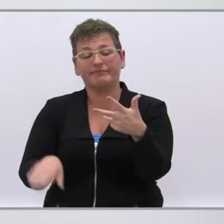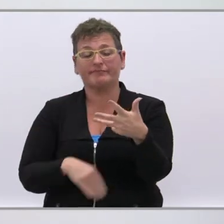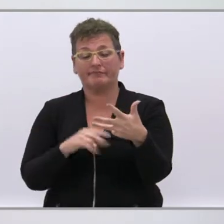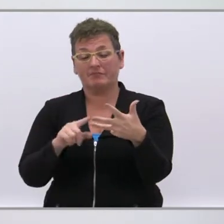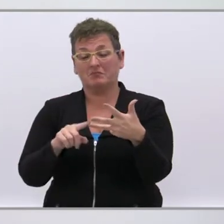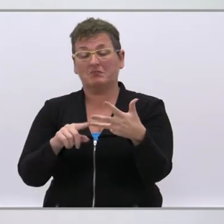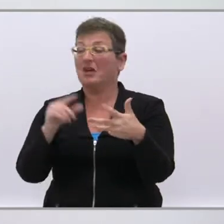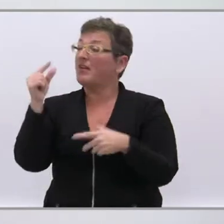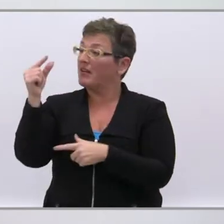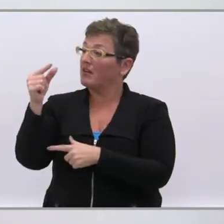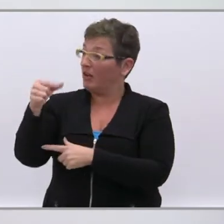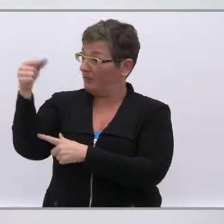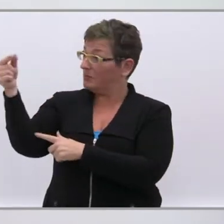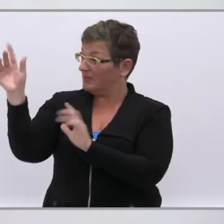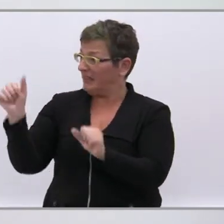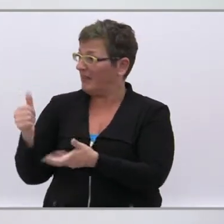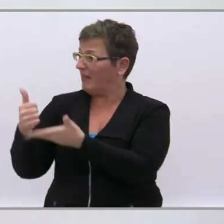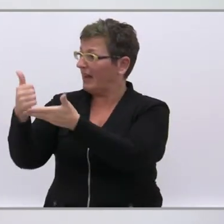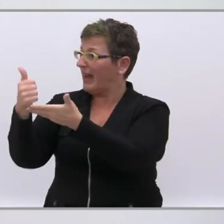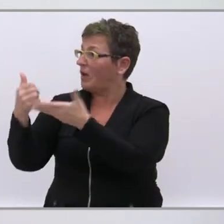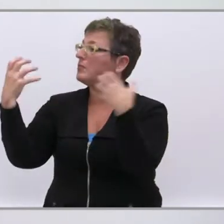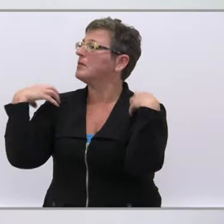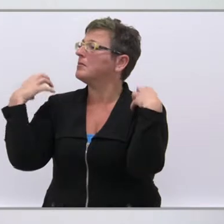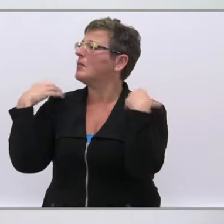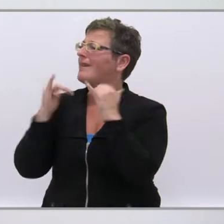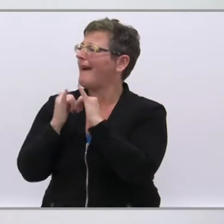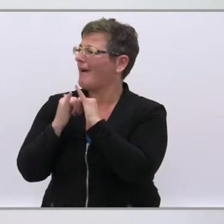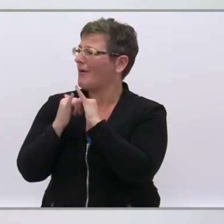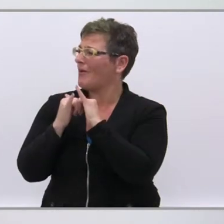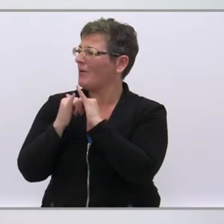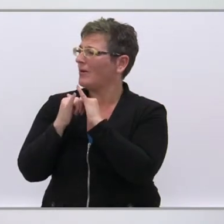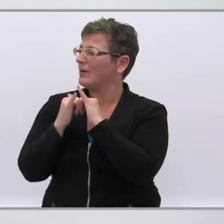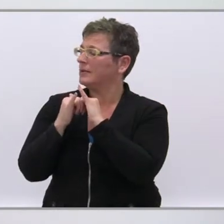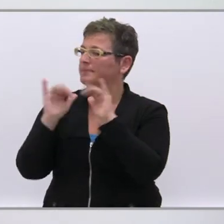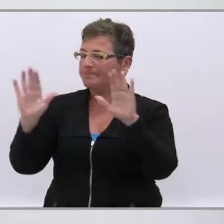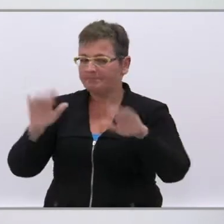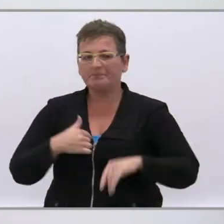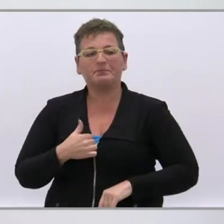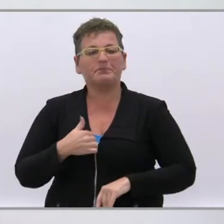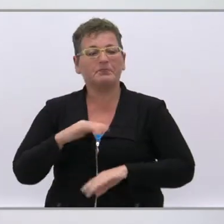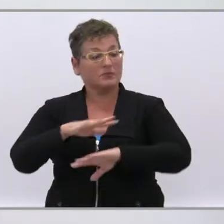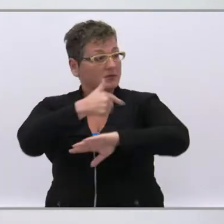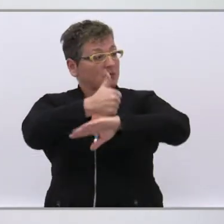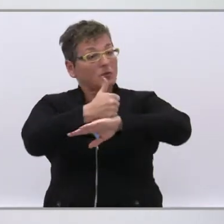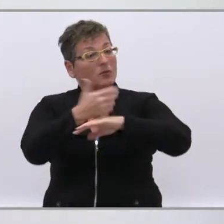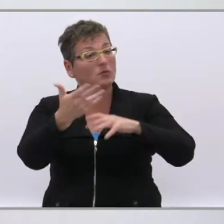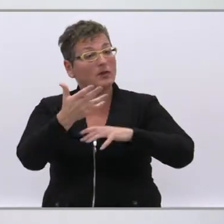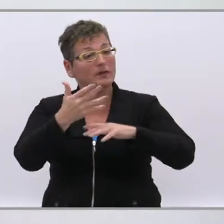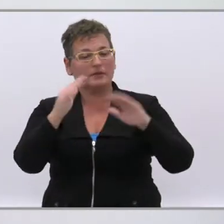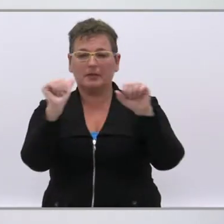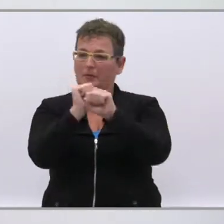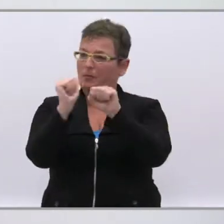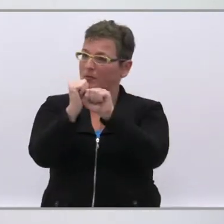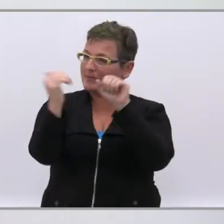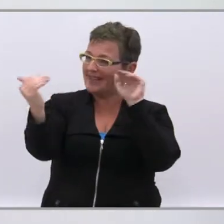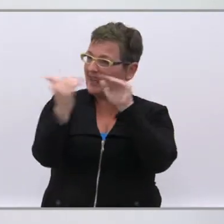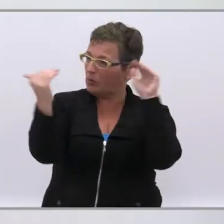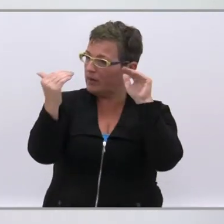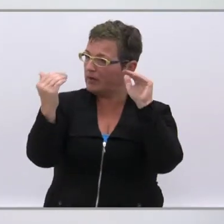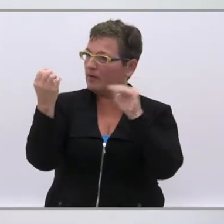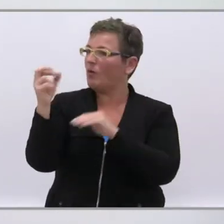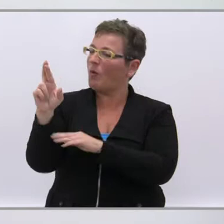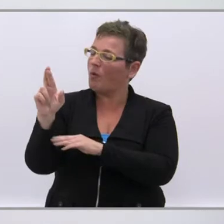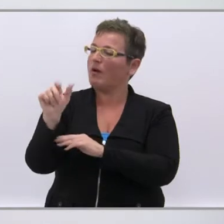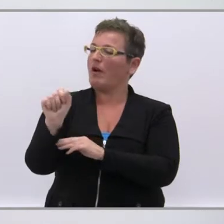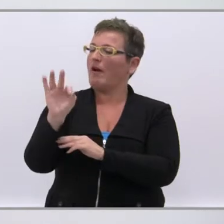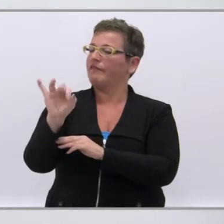Government can help employers by doing the following: creating employment equity or affirmative